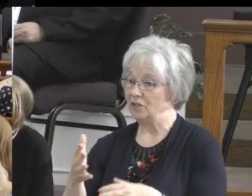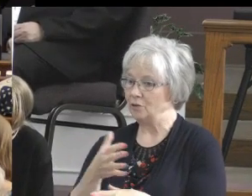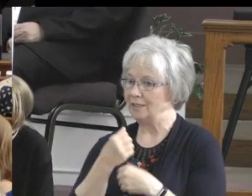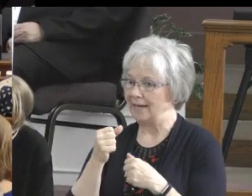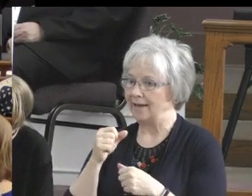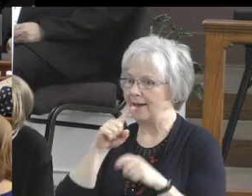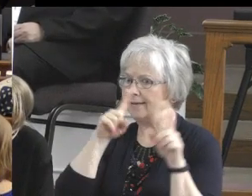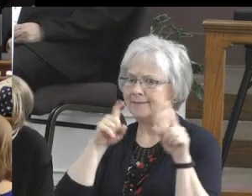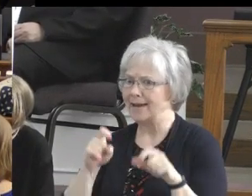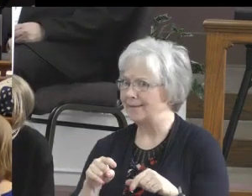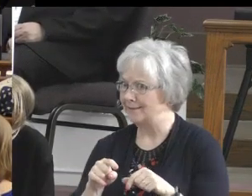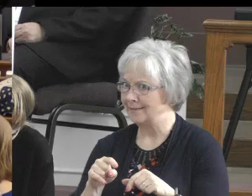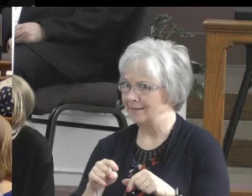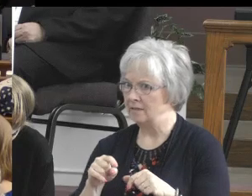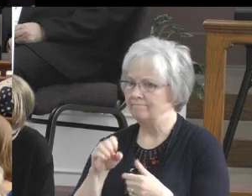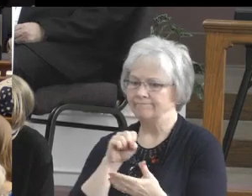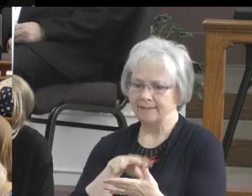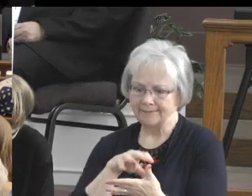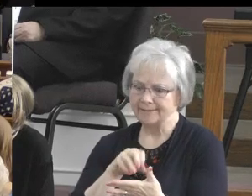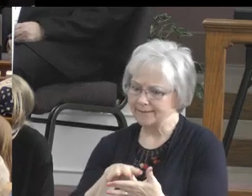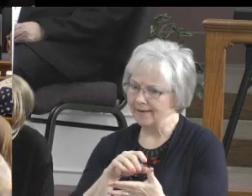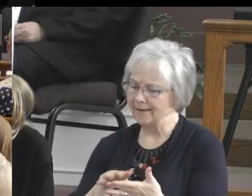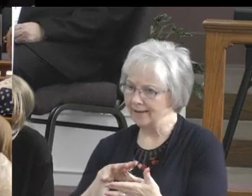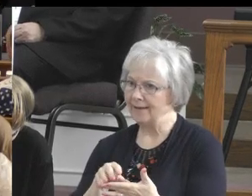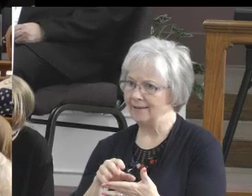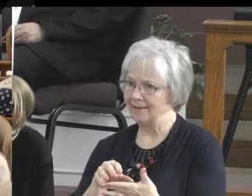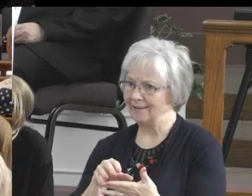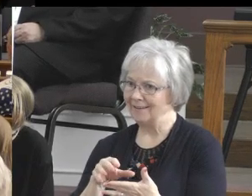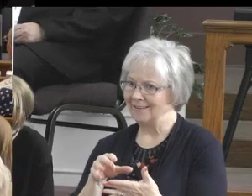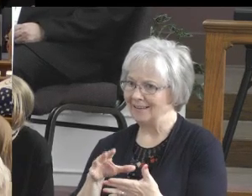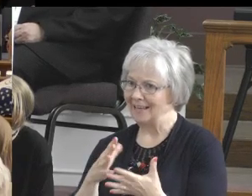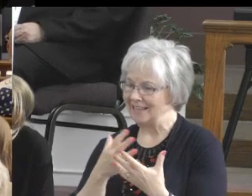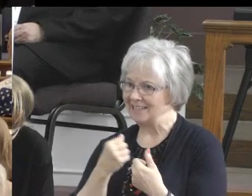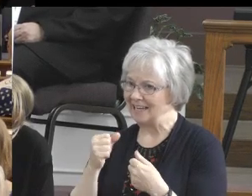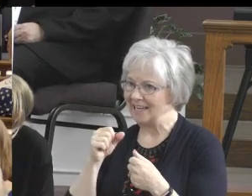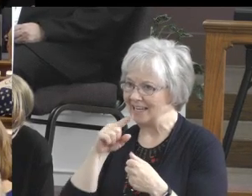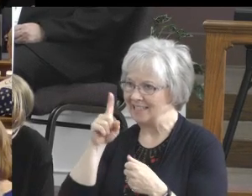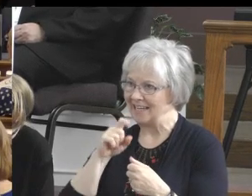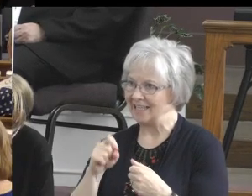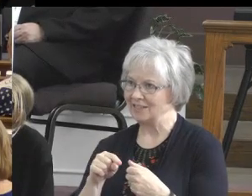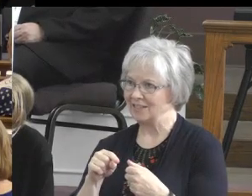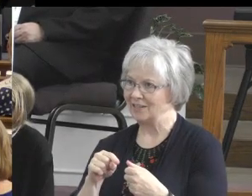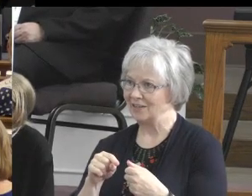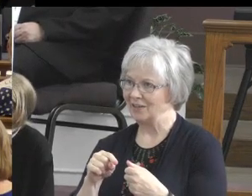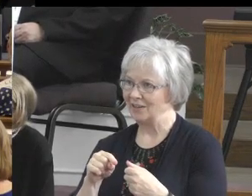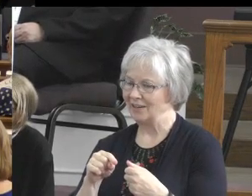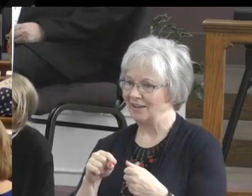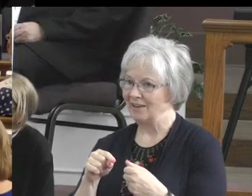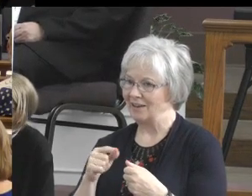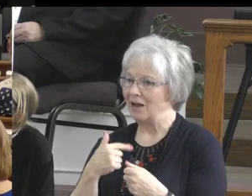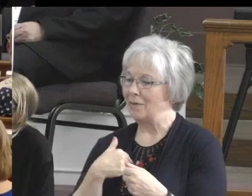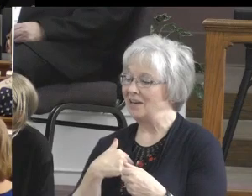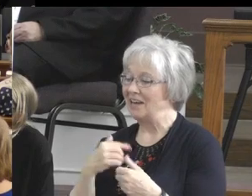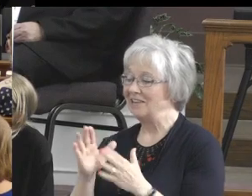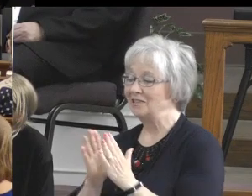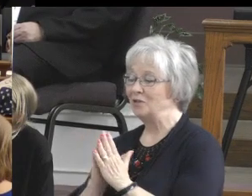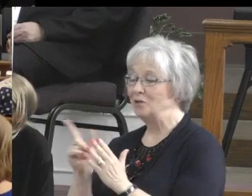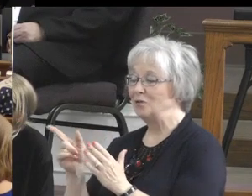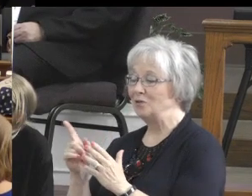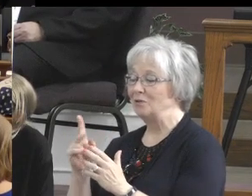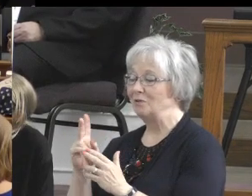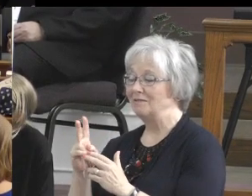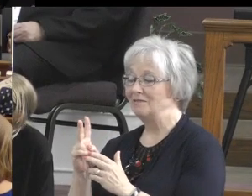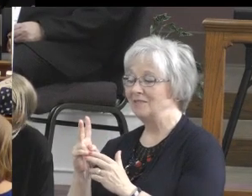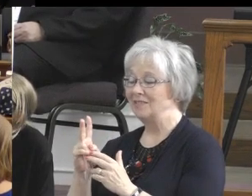take classes and they study, but they have to take a test. And I'm going to ask you a couple of questions, and we're going to see if you know the answers. See if